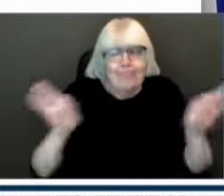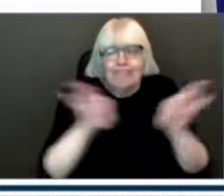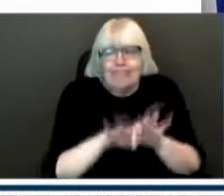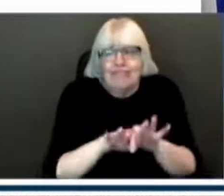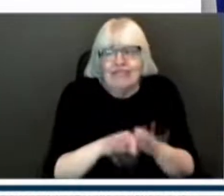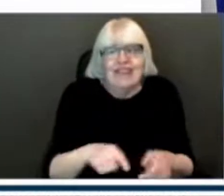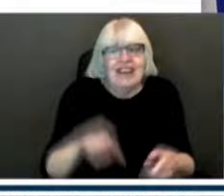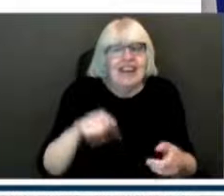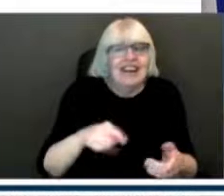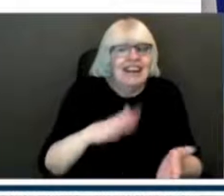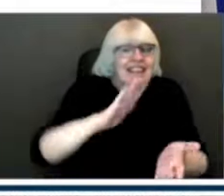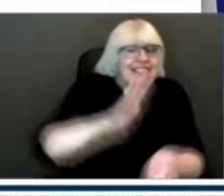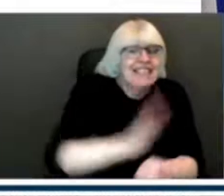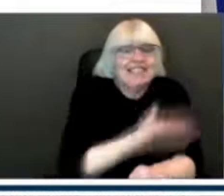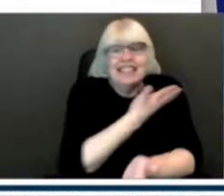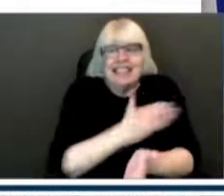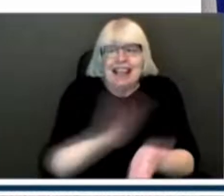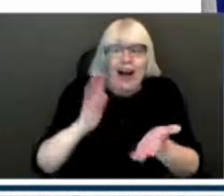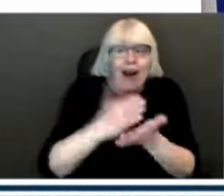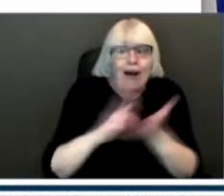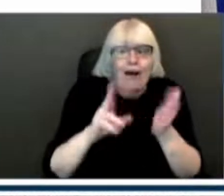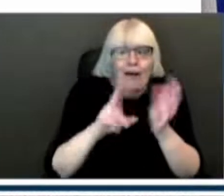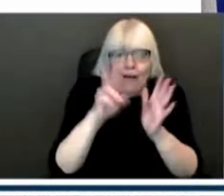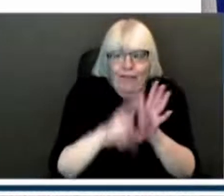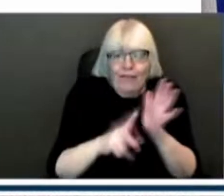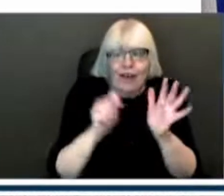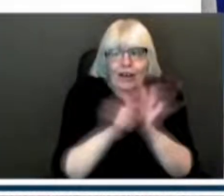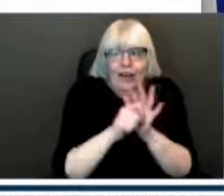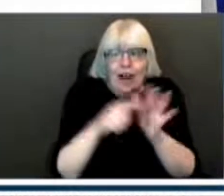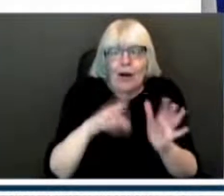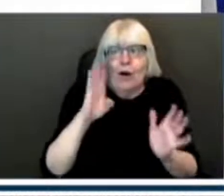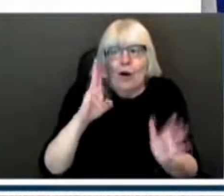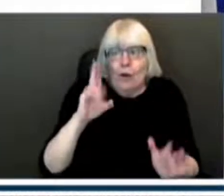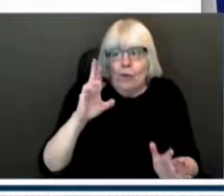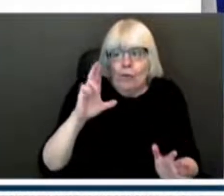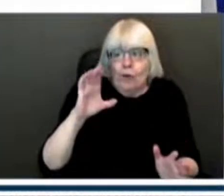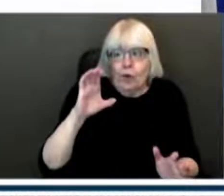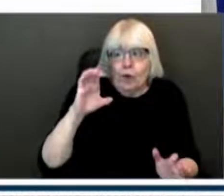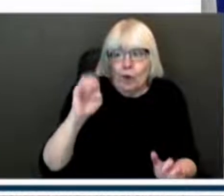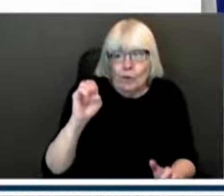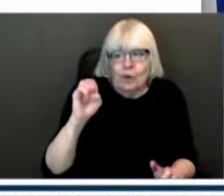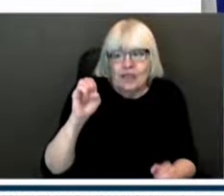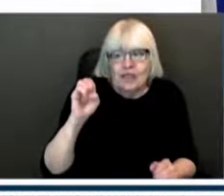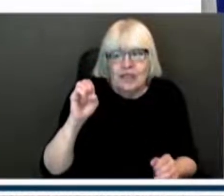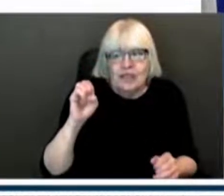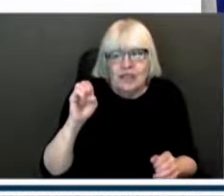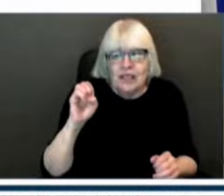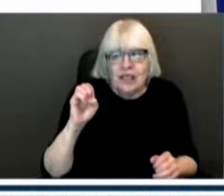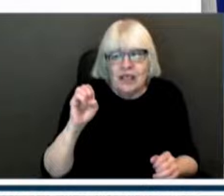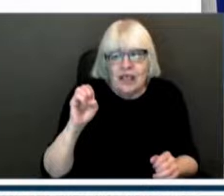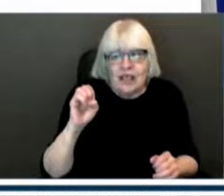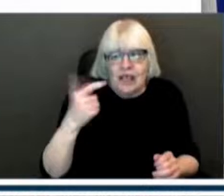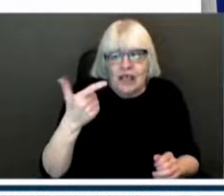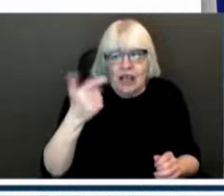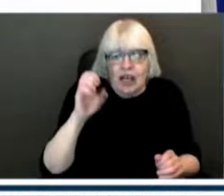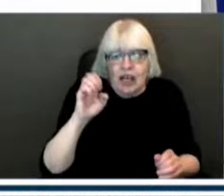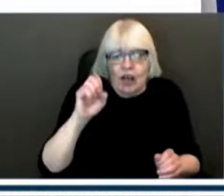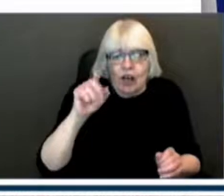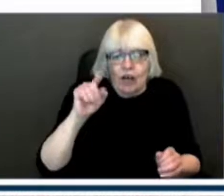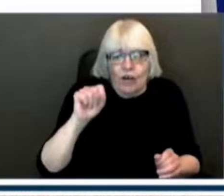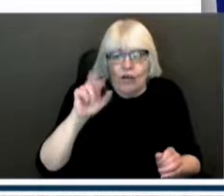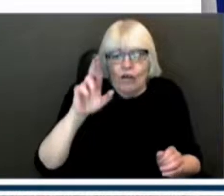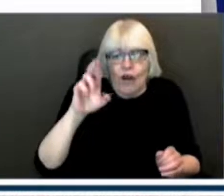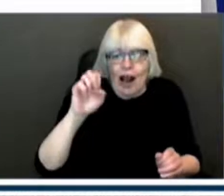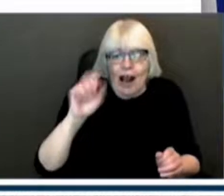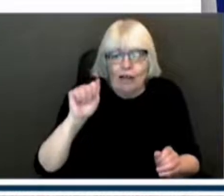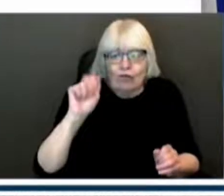the most useful videos on YouTube. It's powerful. And in that song, Bruce says that a hero is someone who does